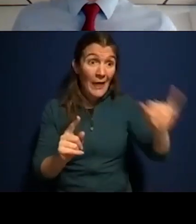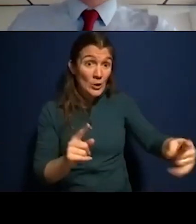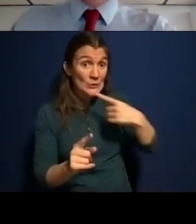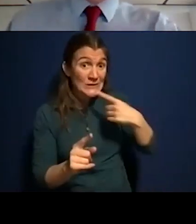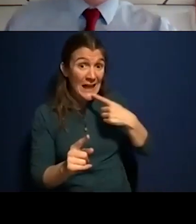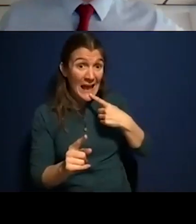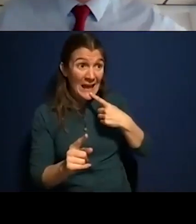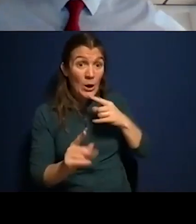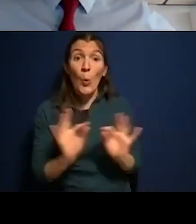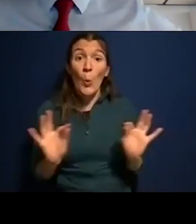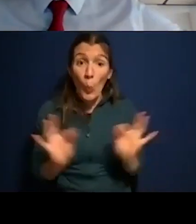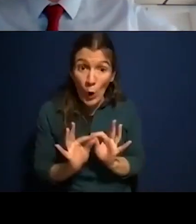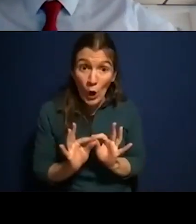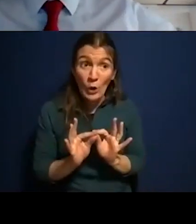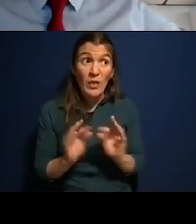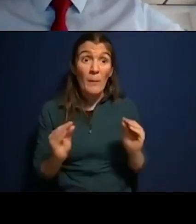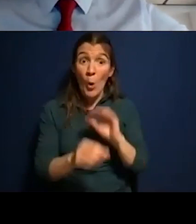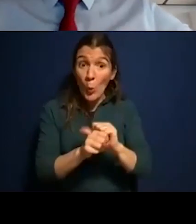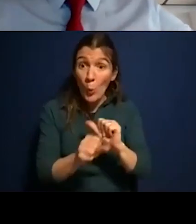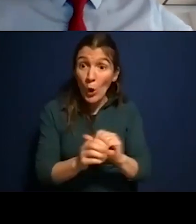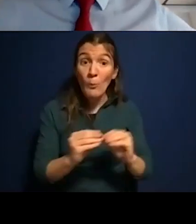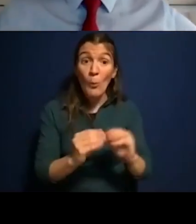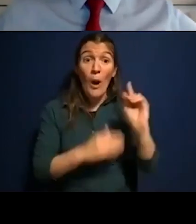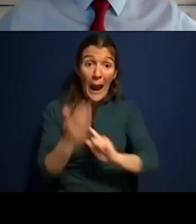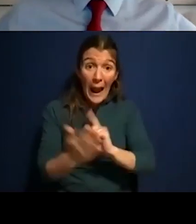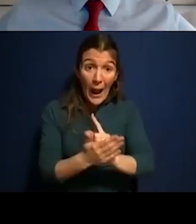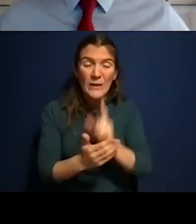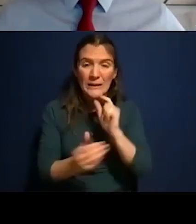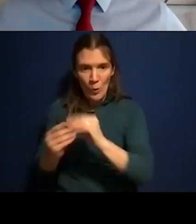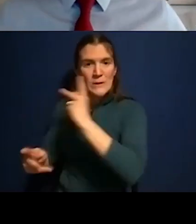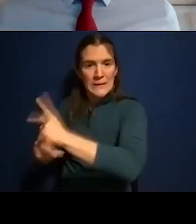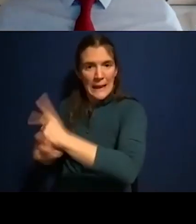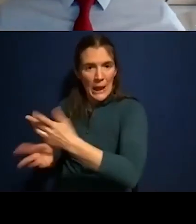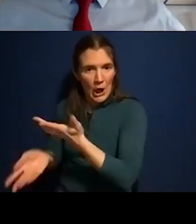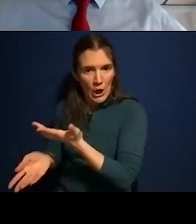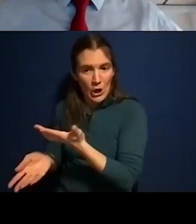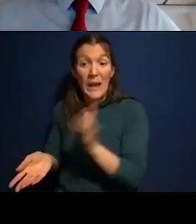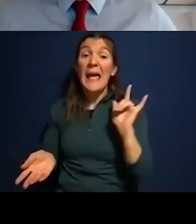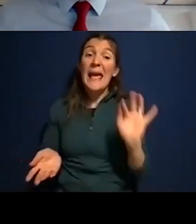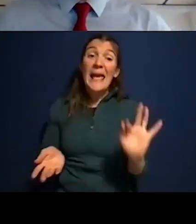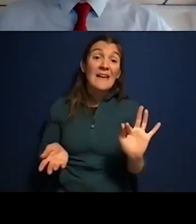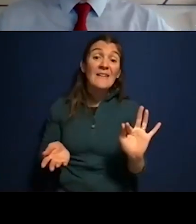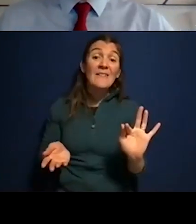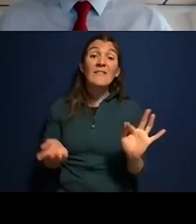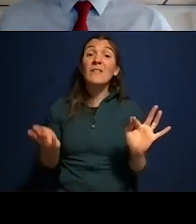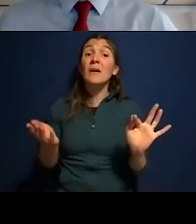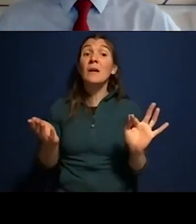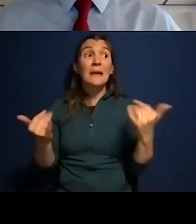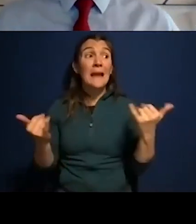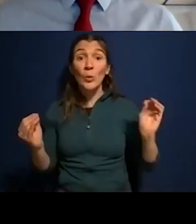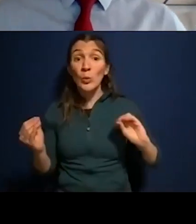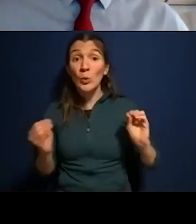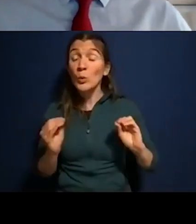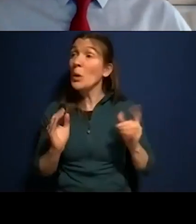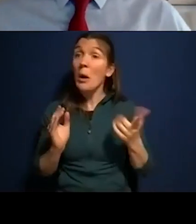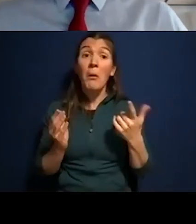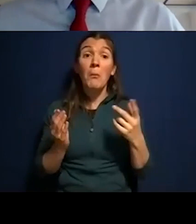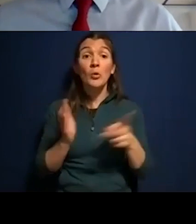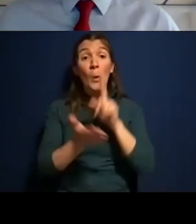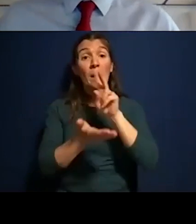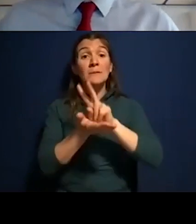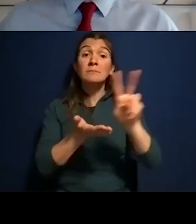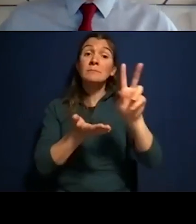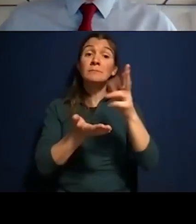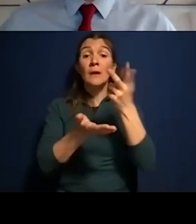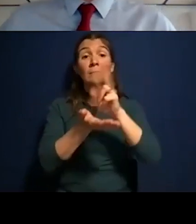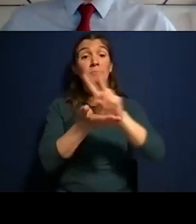work was a greater burden. And if we're fortunate to have several months go by and we're only meeting twice a month and we're only